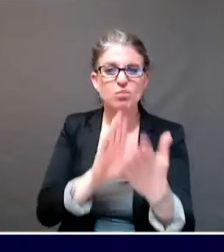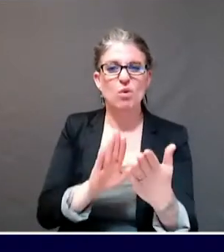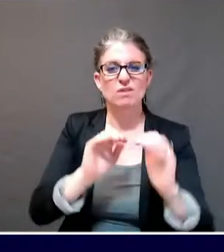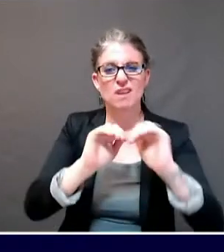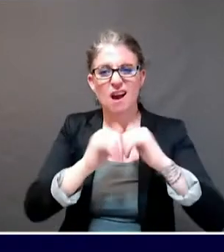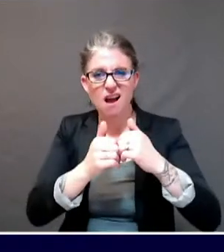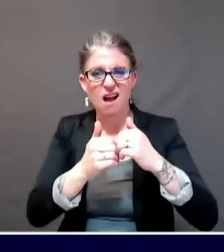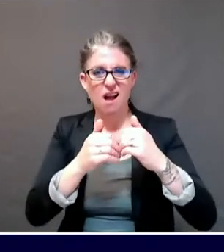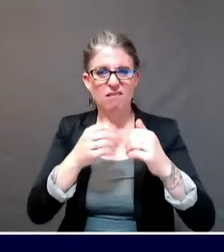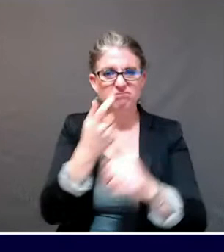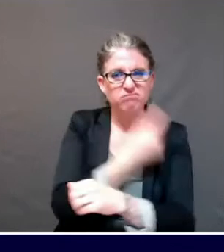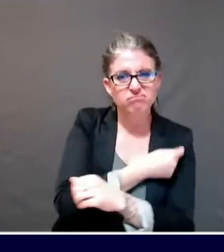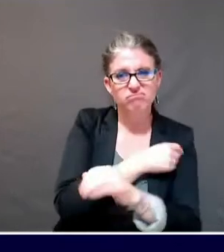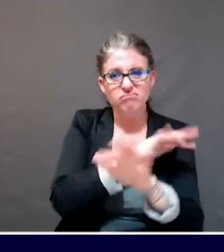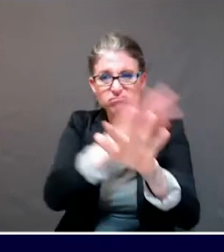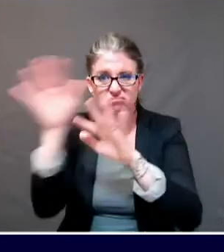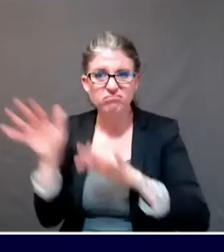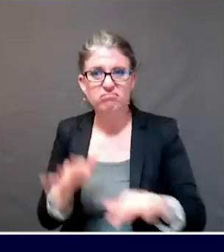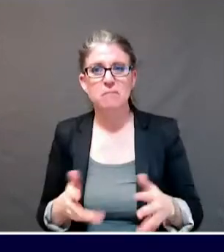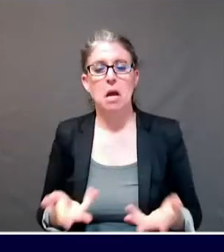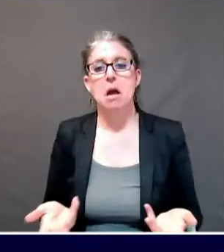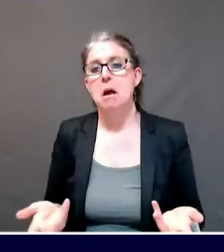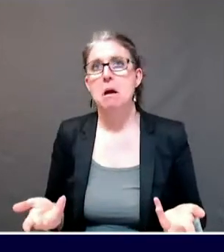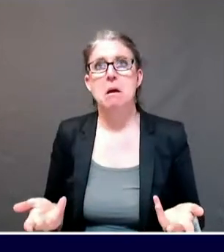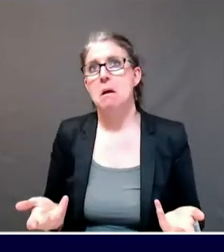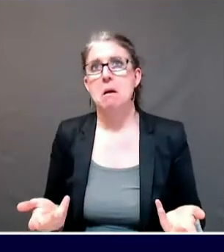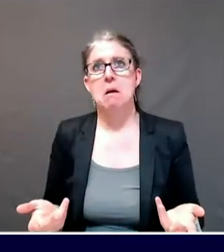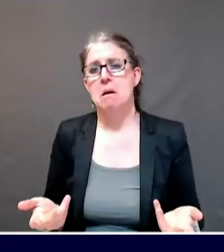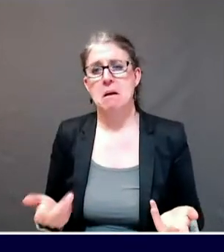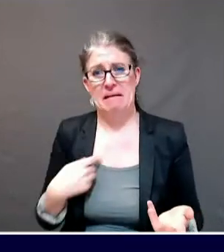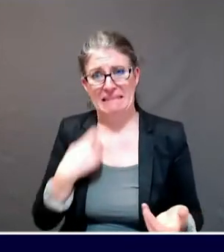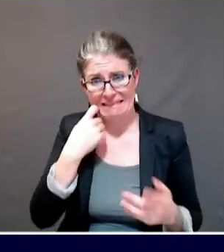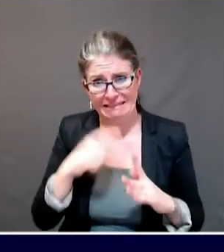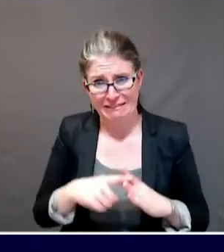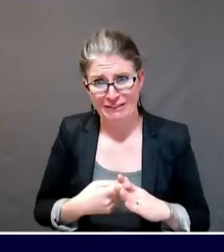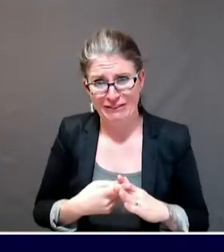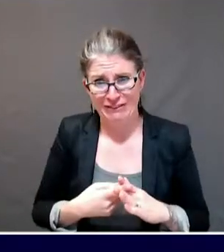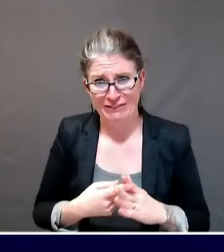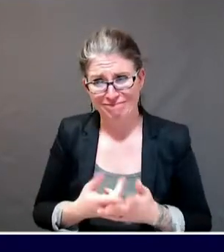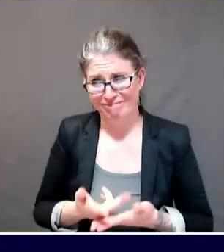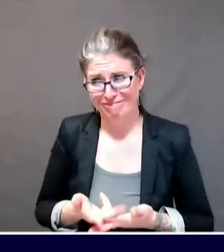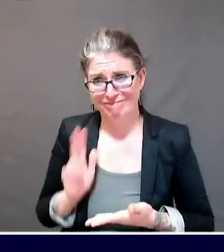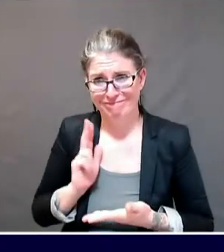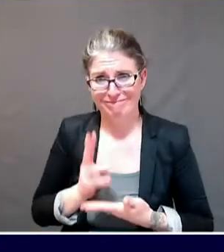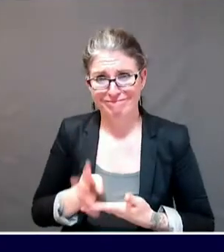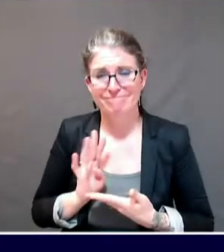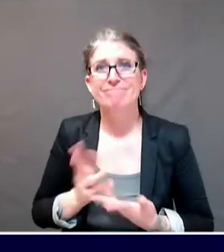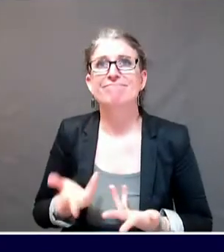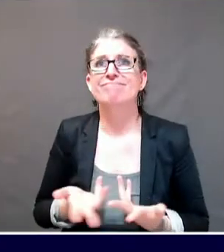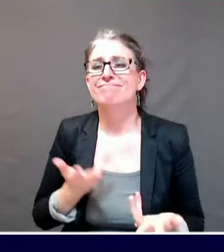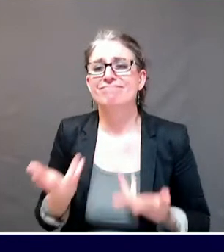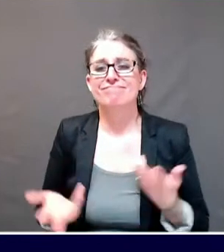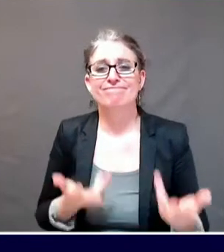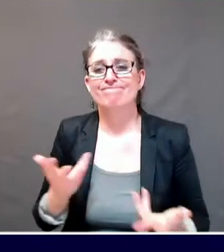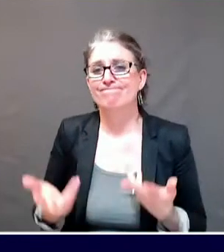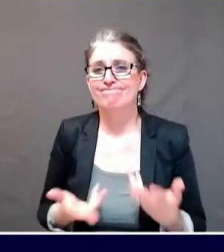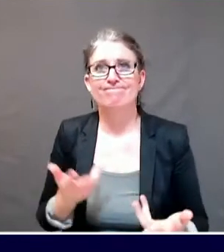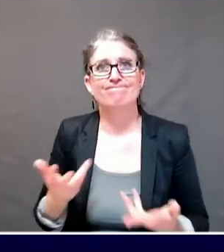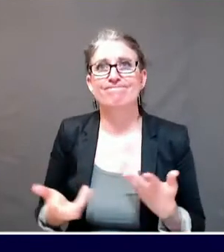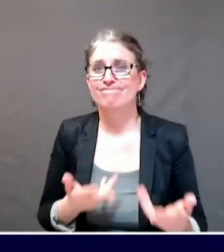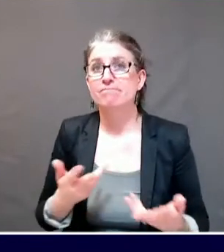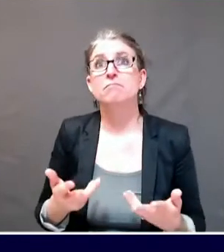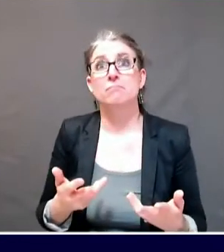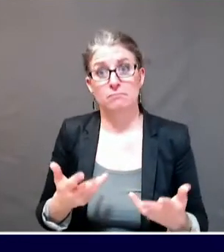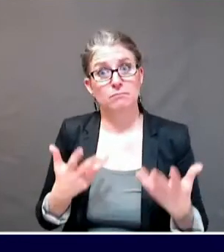or making the difference. I will say our plan was deliberately designed to prioritize velocity